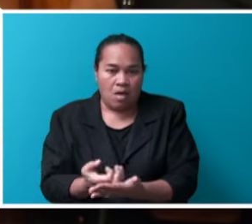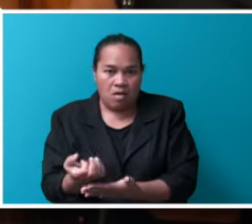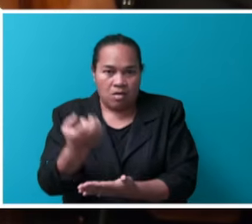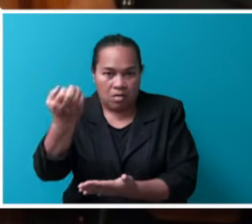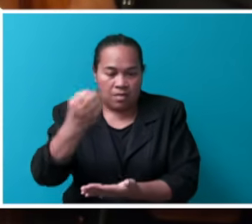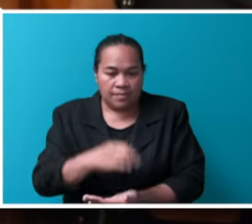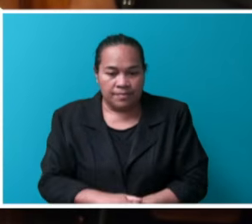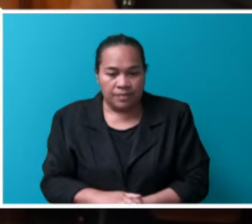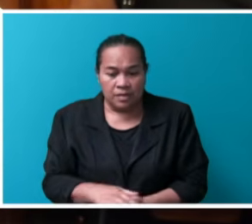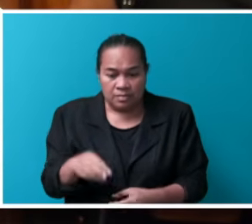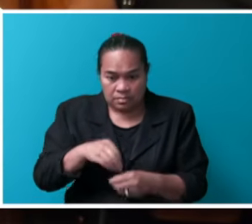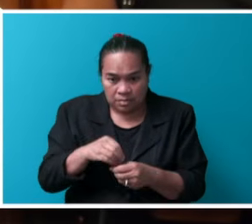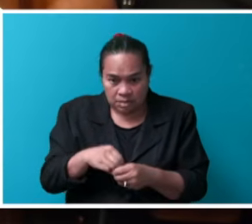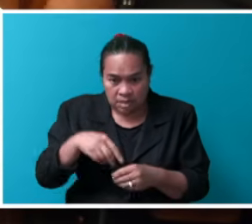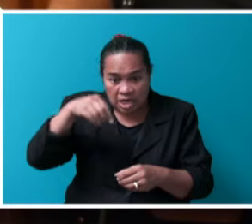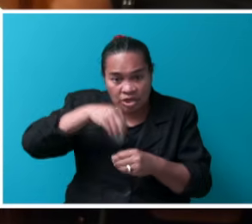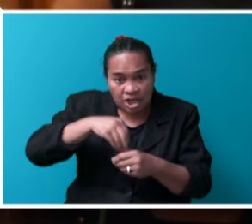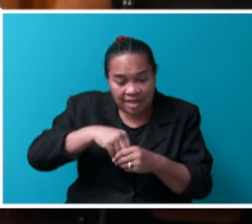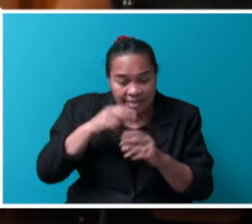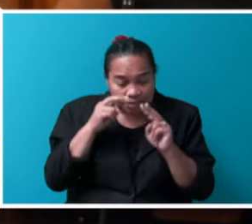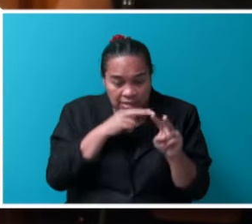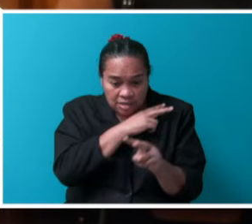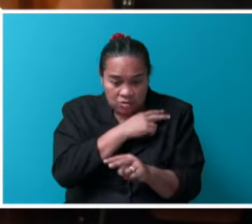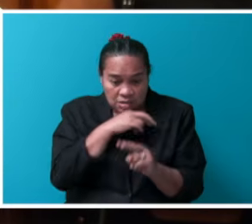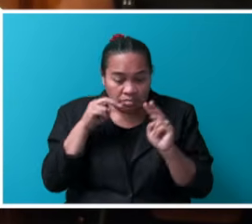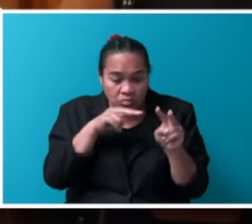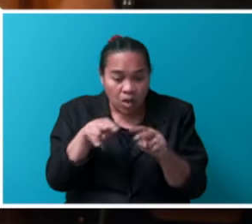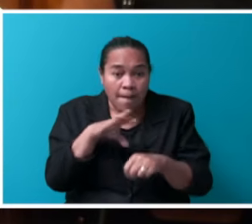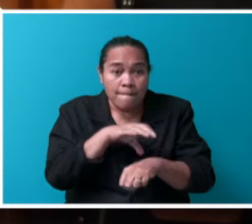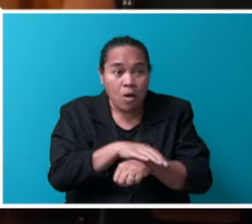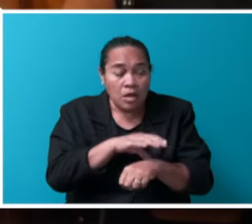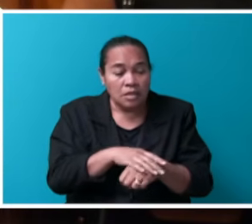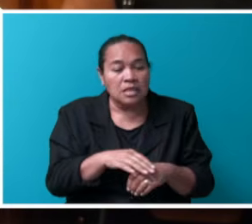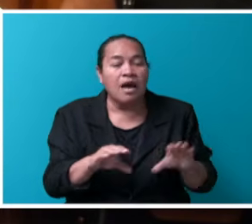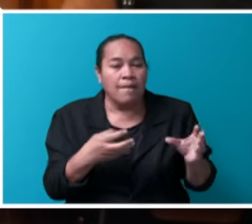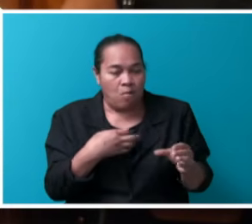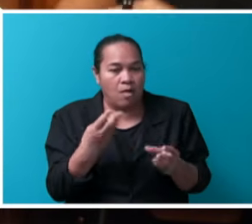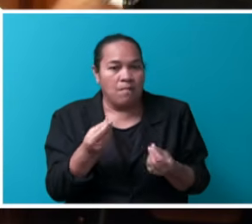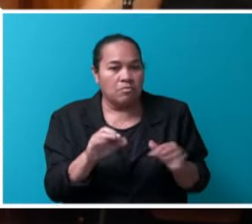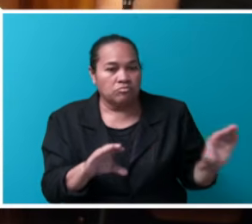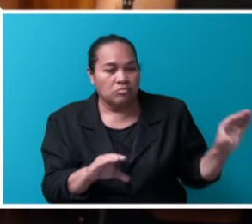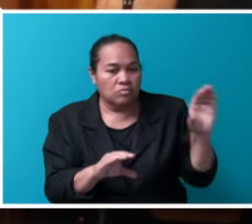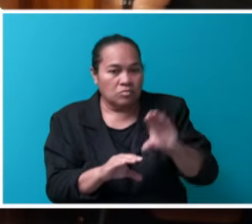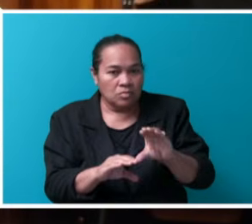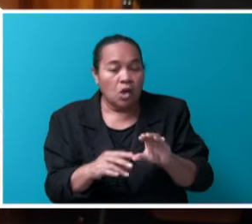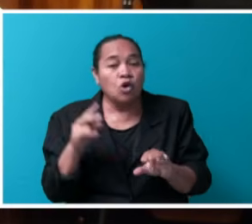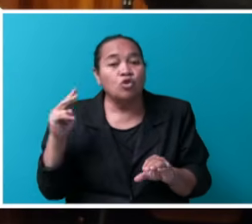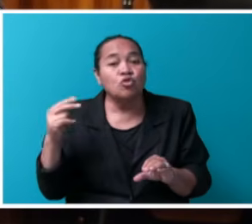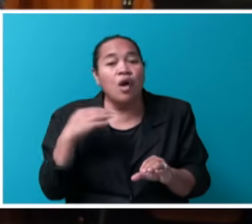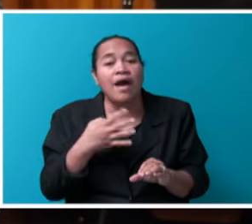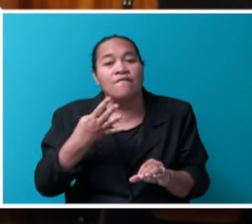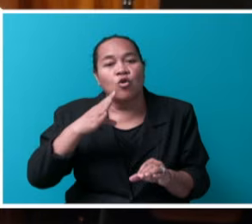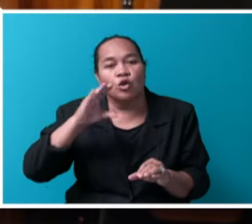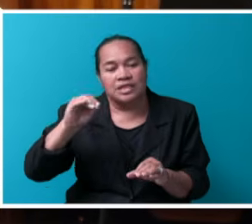maintaining internal security, Mr. Speaker, the Fiji Police Force is provided an increased funding of $240.3